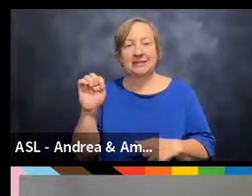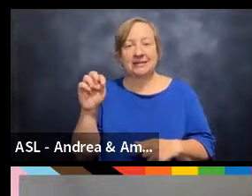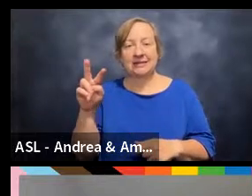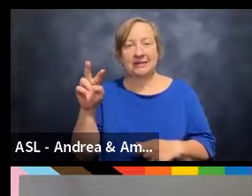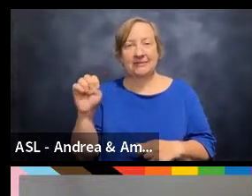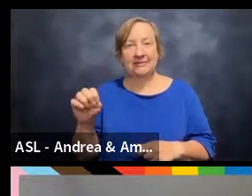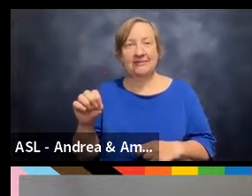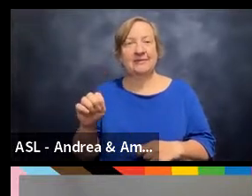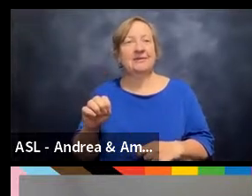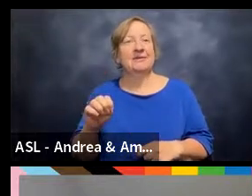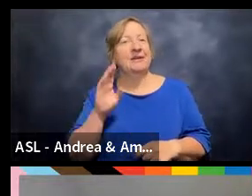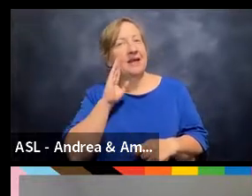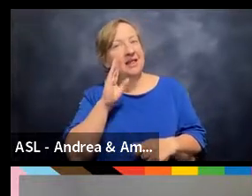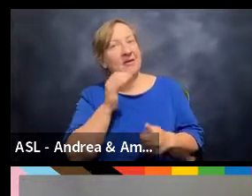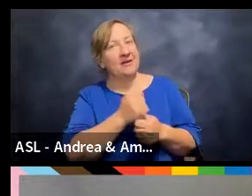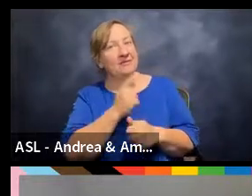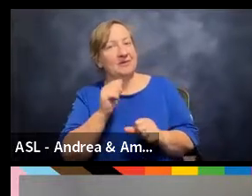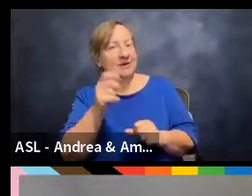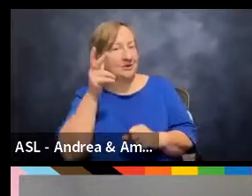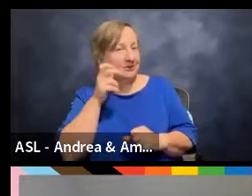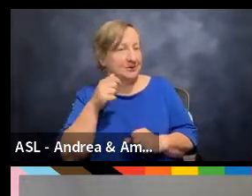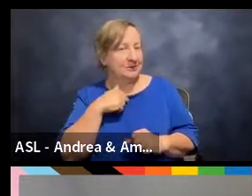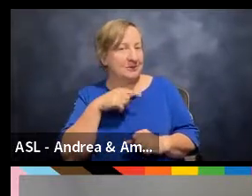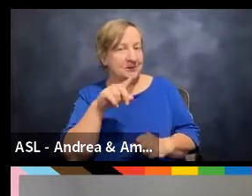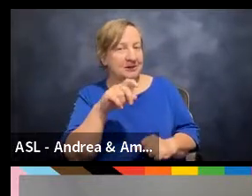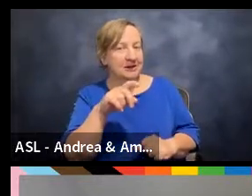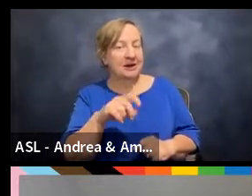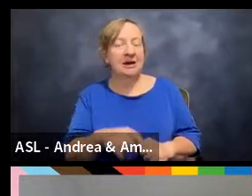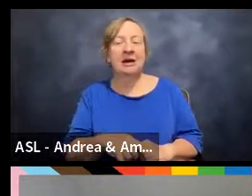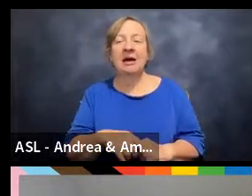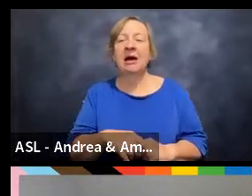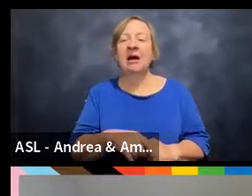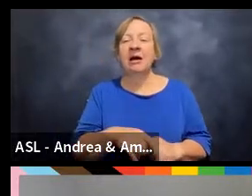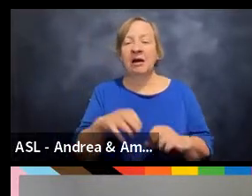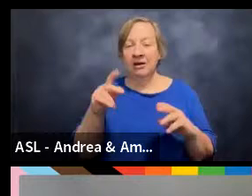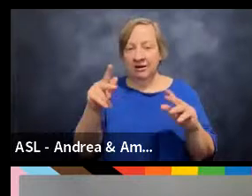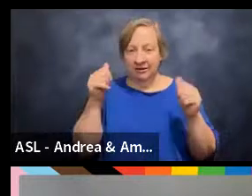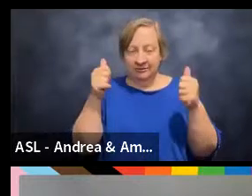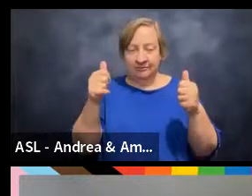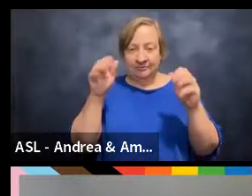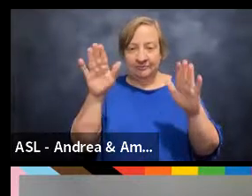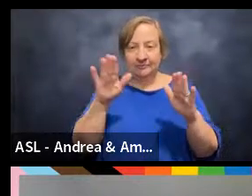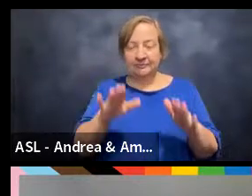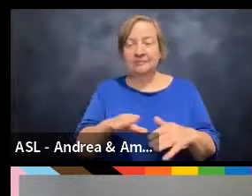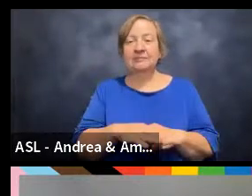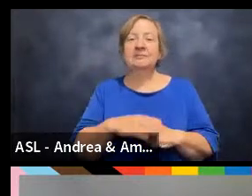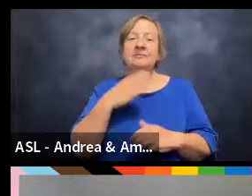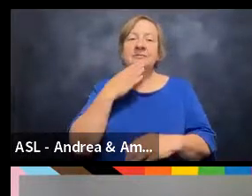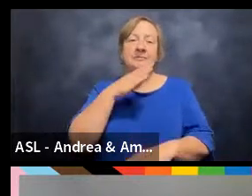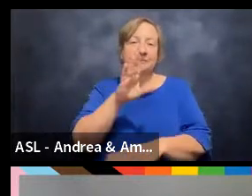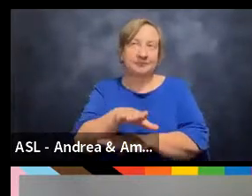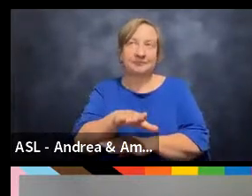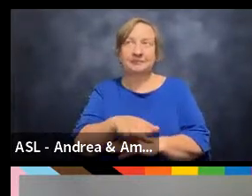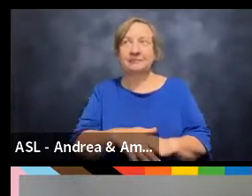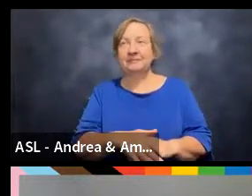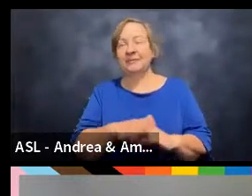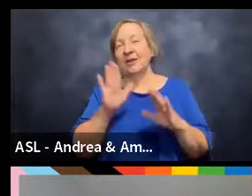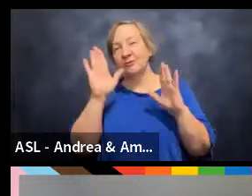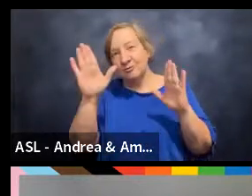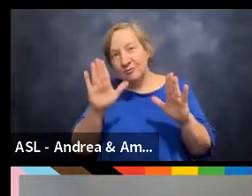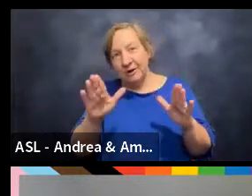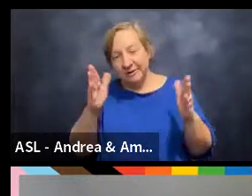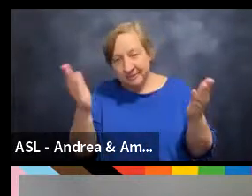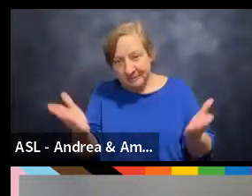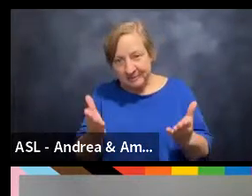Hi, excuse me. Hi, everybody. Can you hear me? Yes. Okay, great. Good afternoon. It's great to be here.